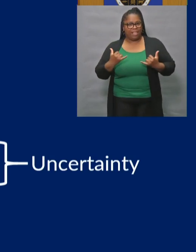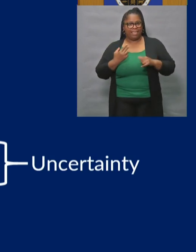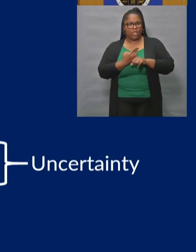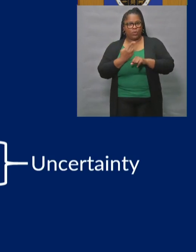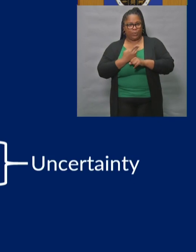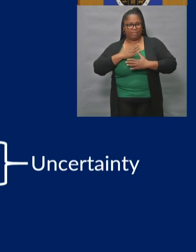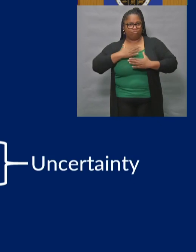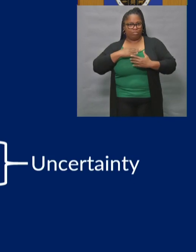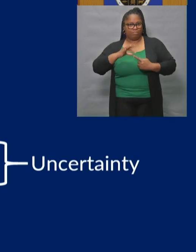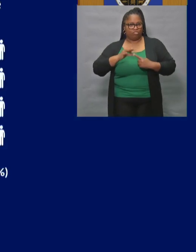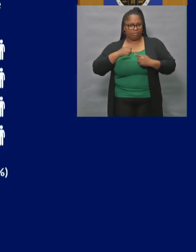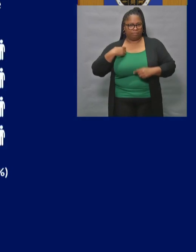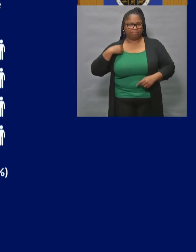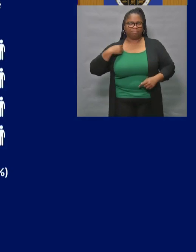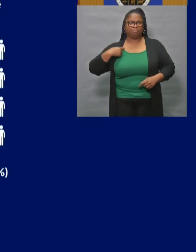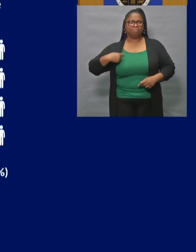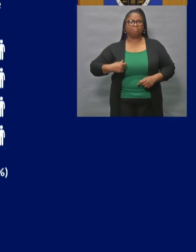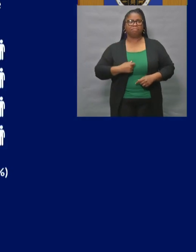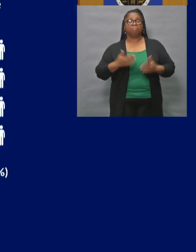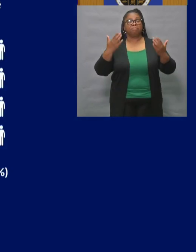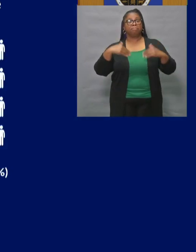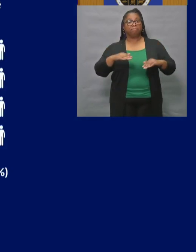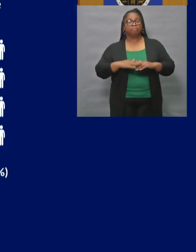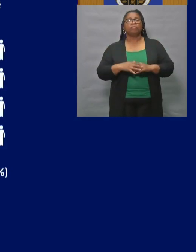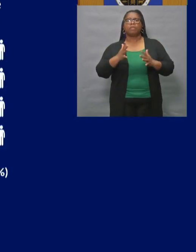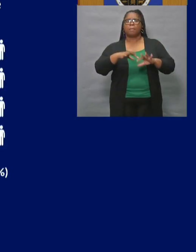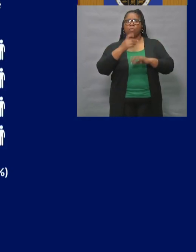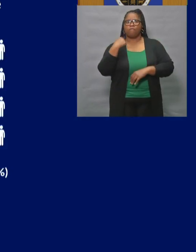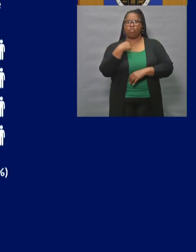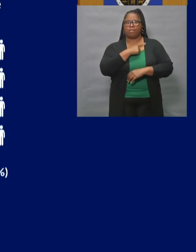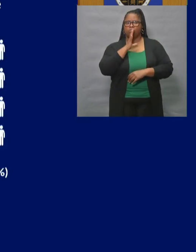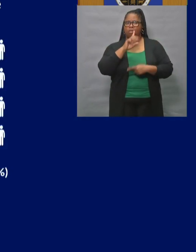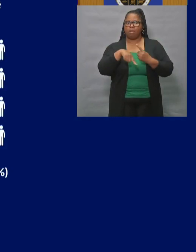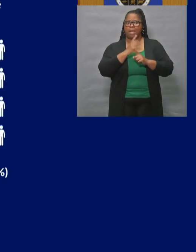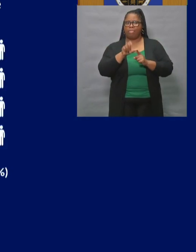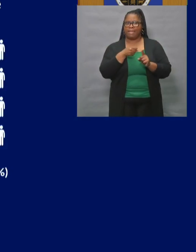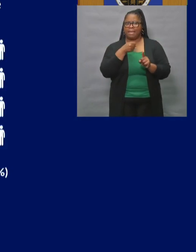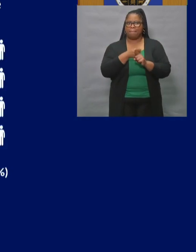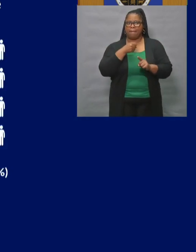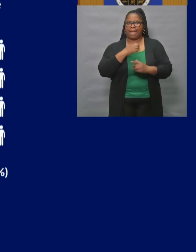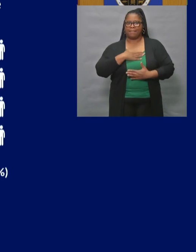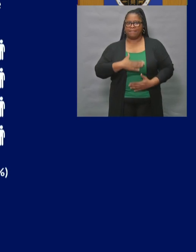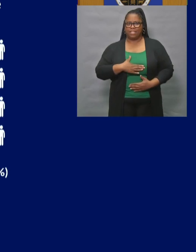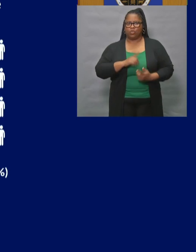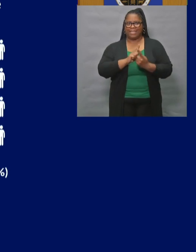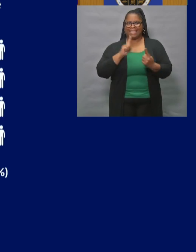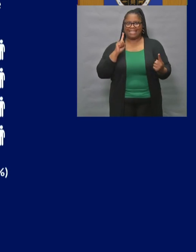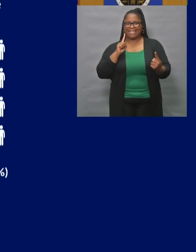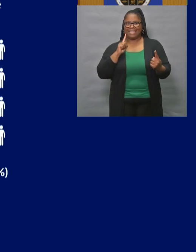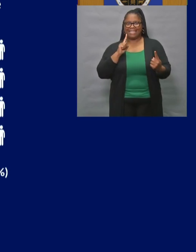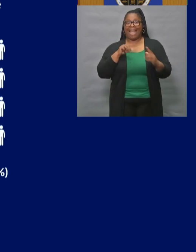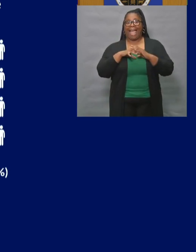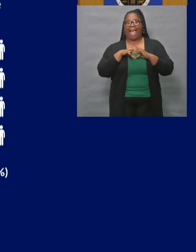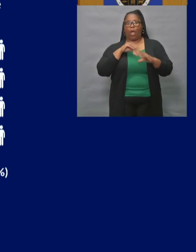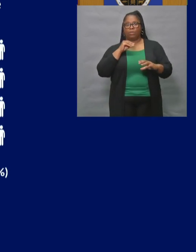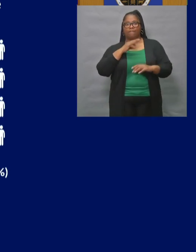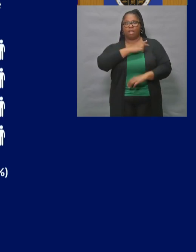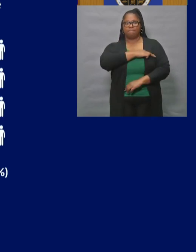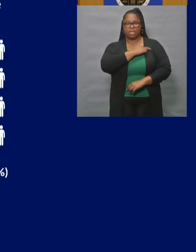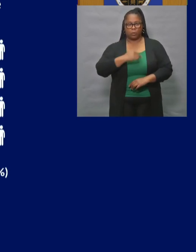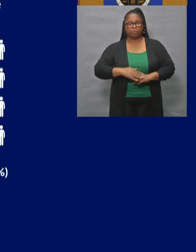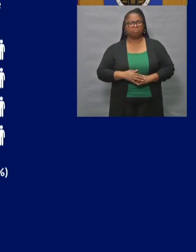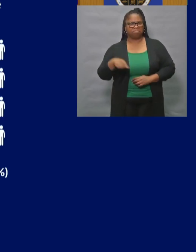The next slide. With that in mind, it's important that we also talk about the impact of physical distancing outside of our hospitals. As you know,